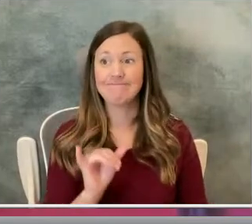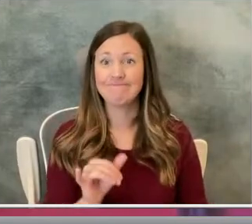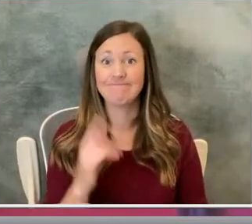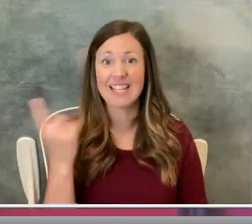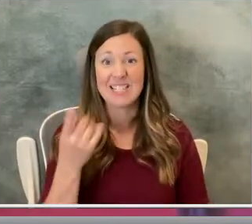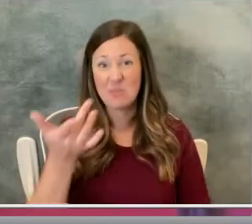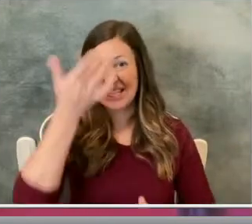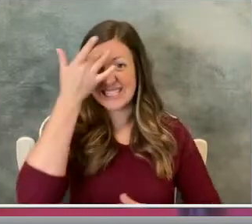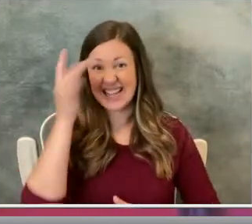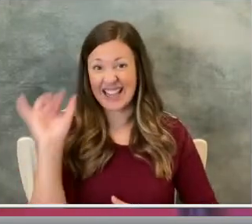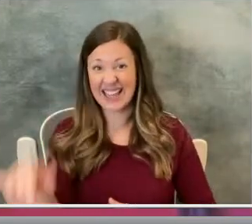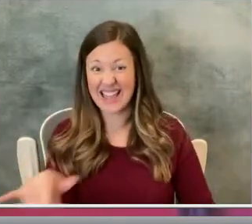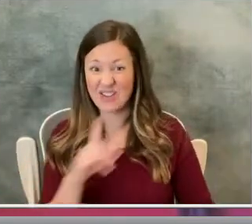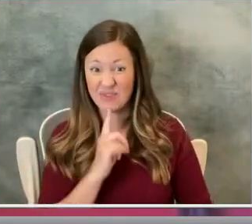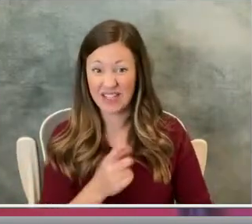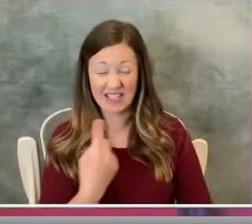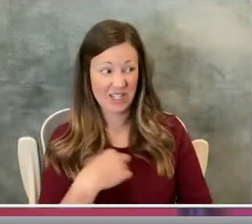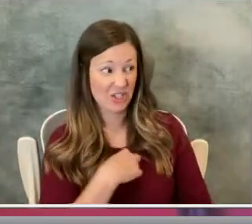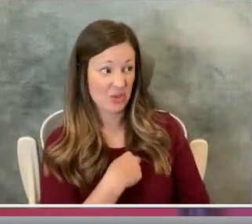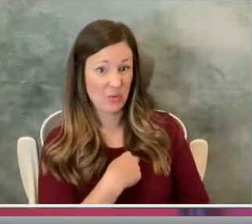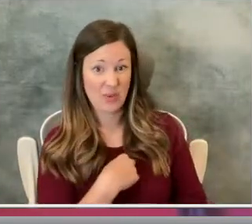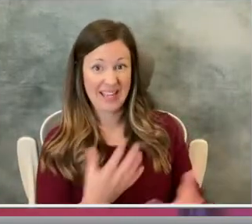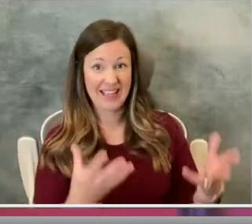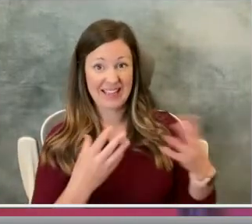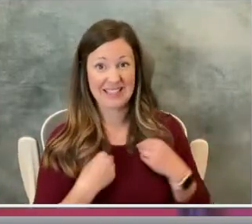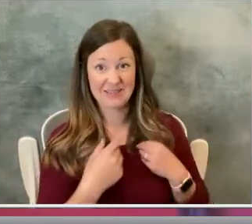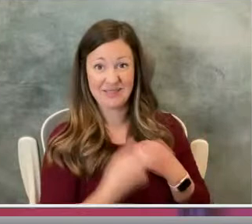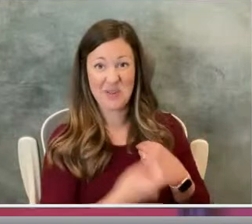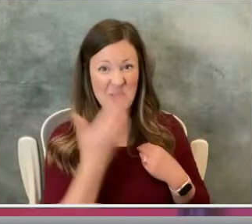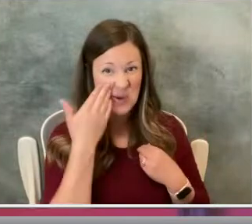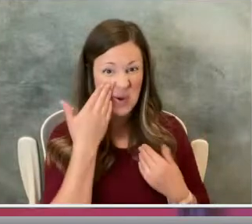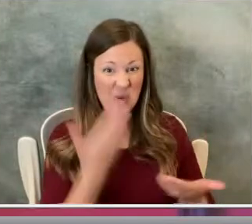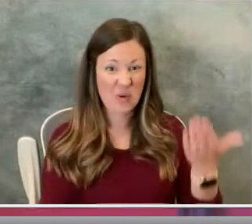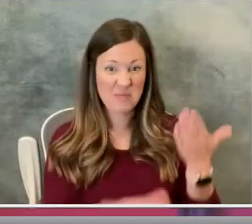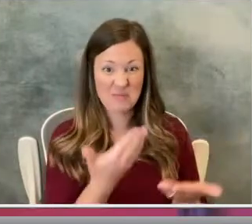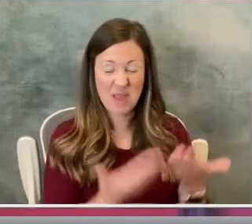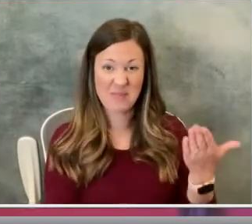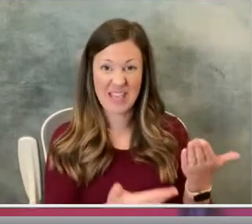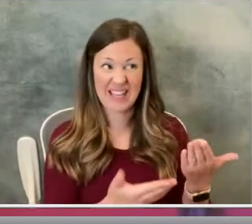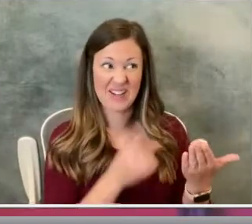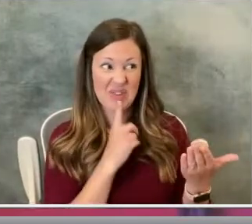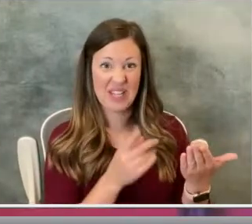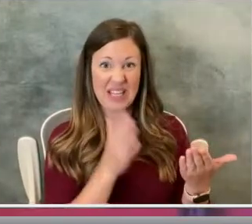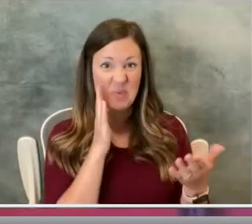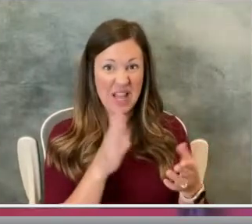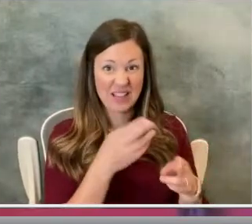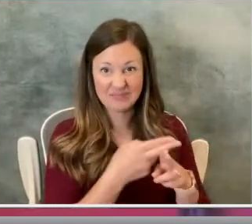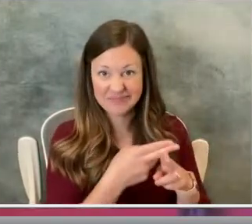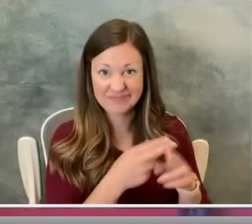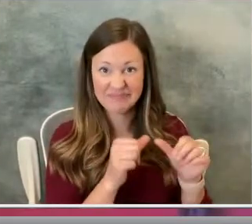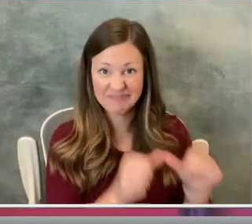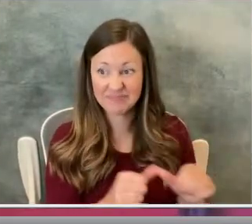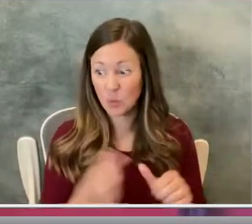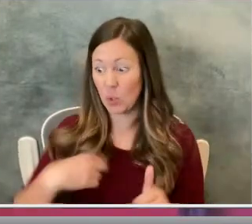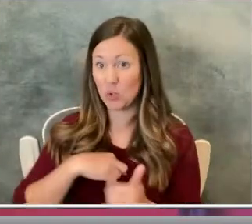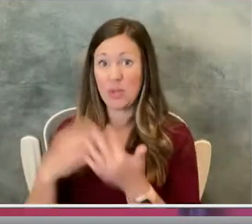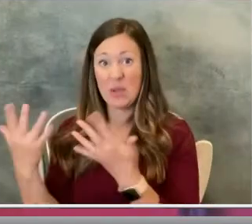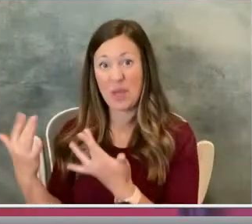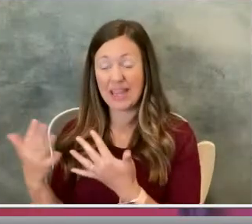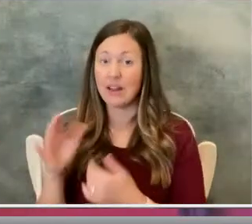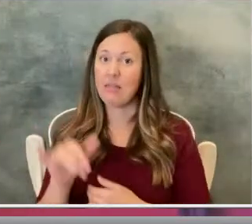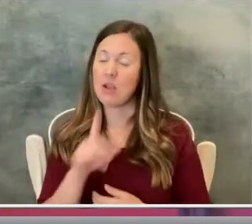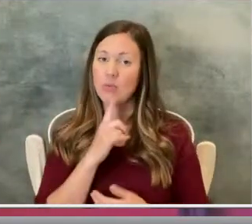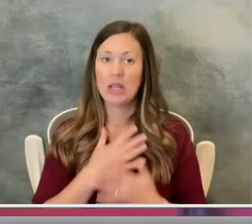take this knowing that it may be less than ideal, or do we wait? And that's often the hardest decision to make when you're